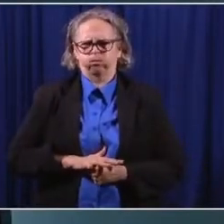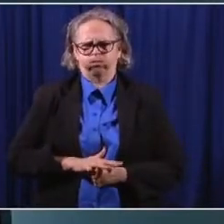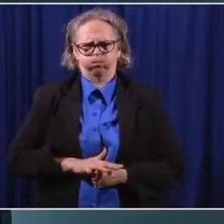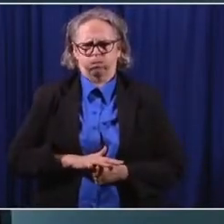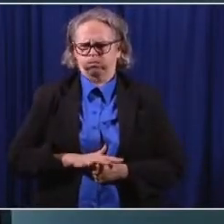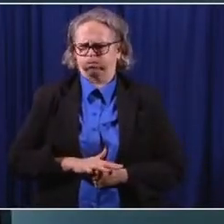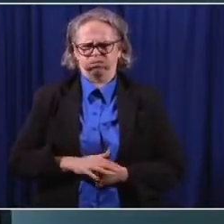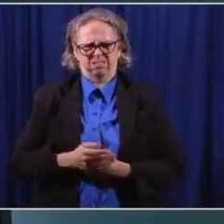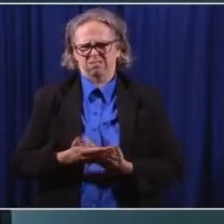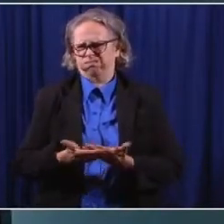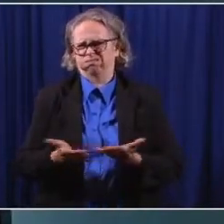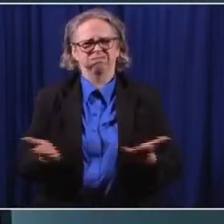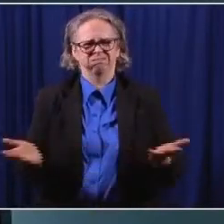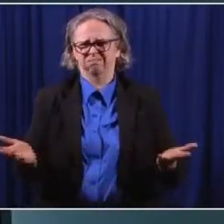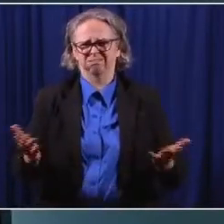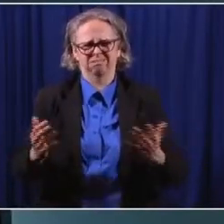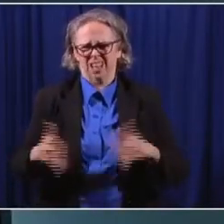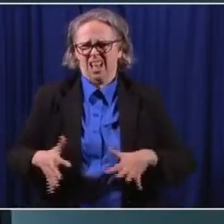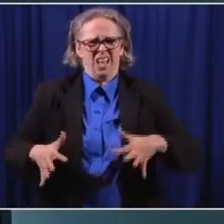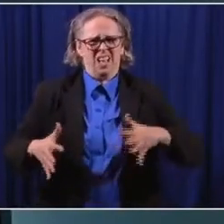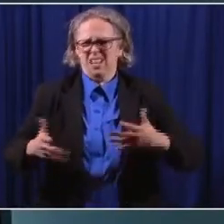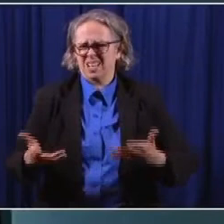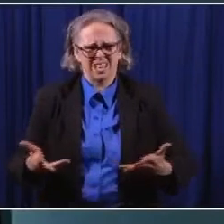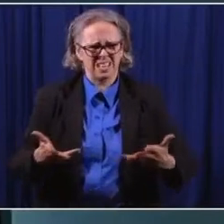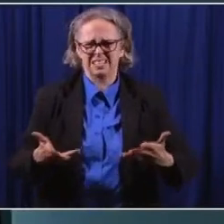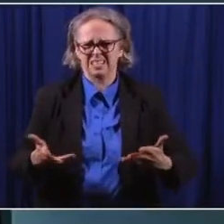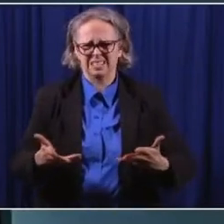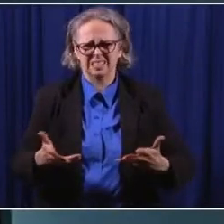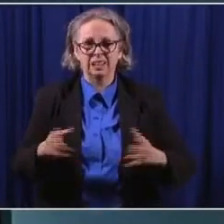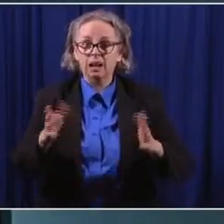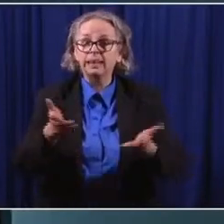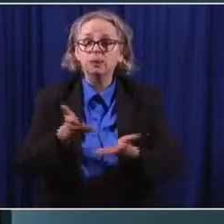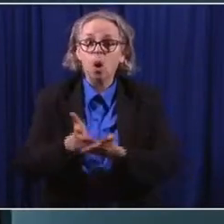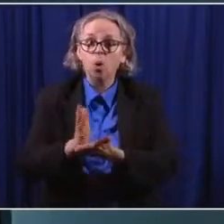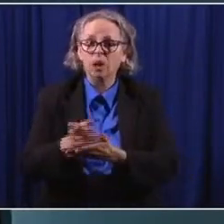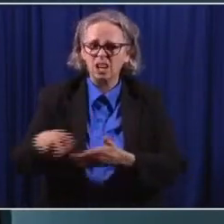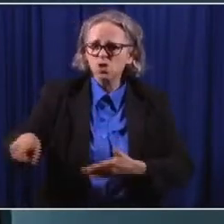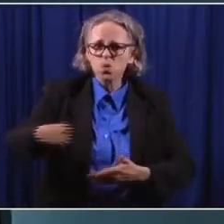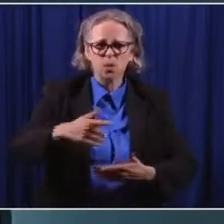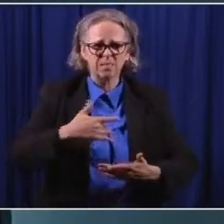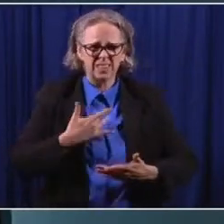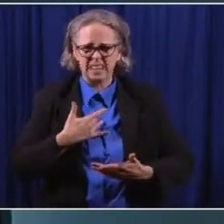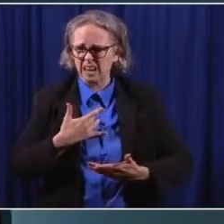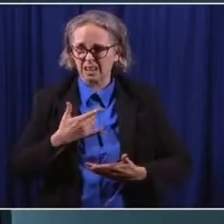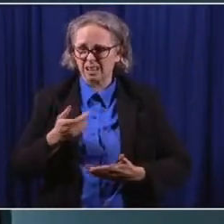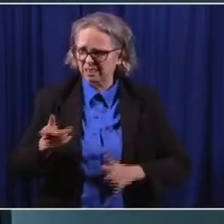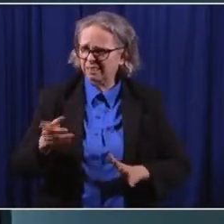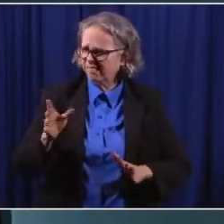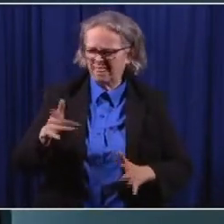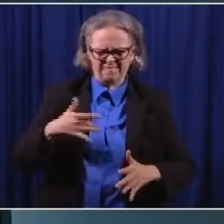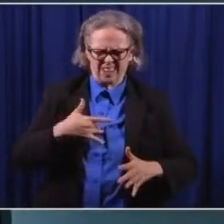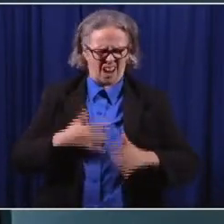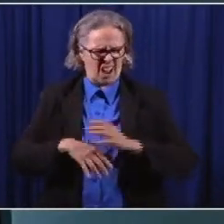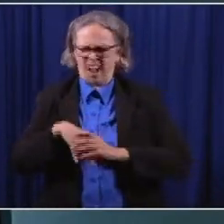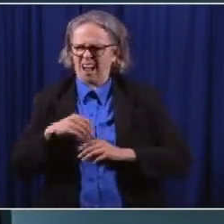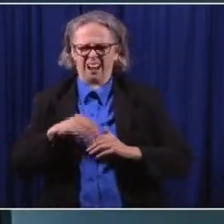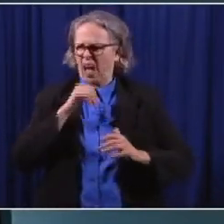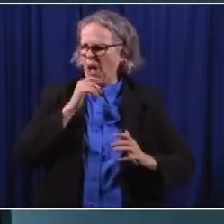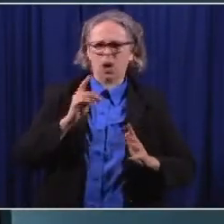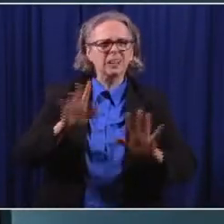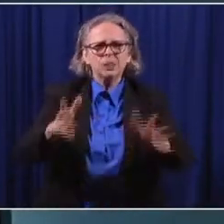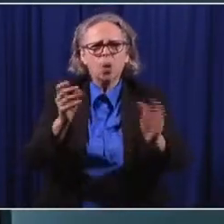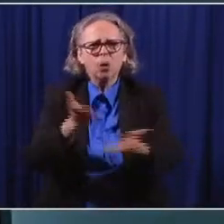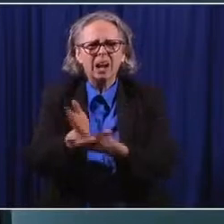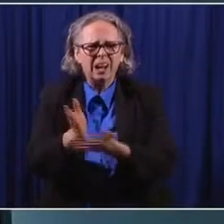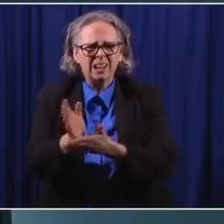people to know is it is okay to not feel okay, but you also don't have to feel alone. I know you talked the other day